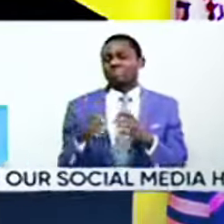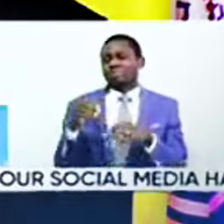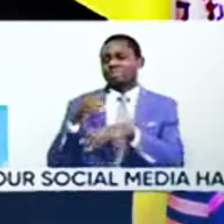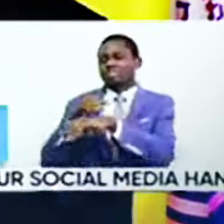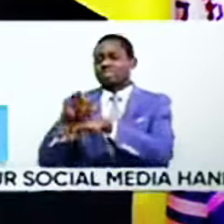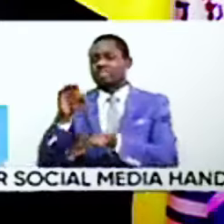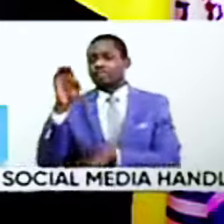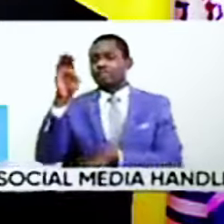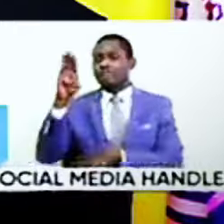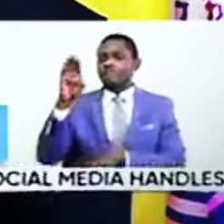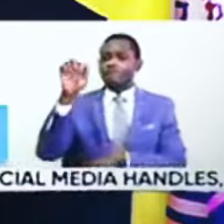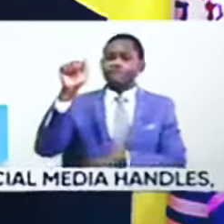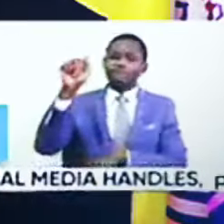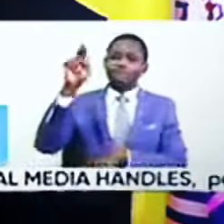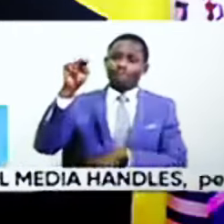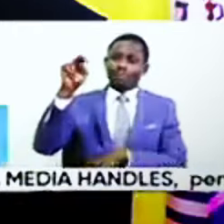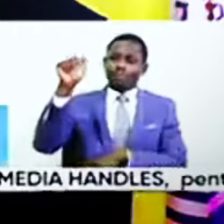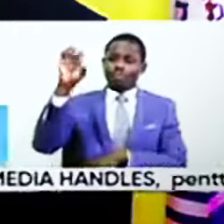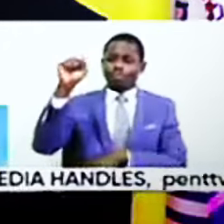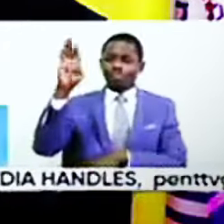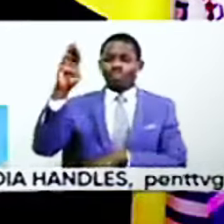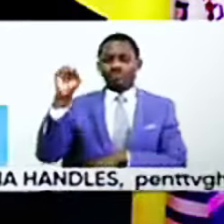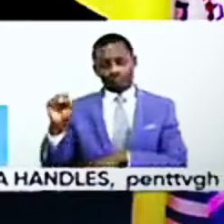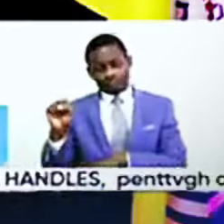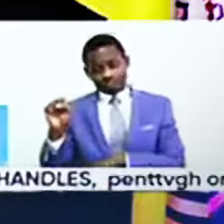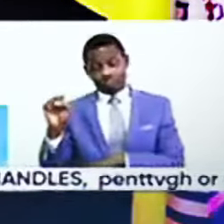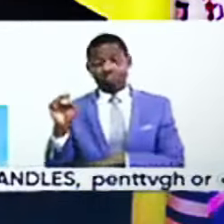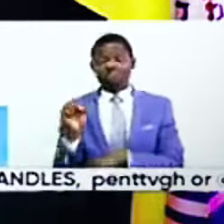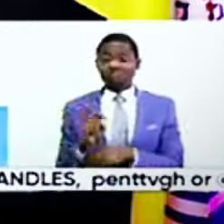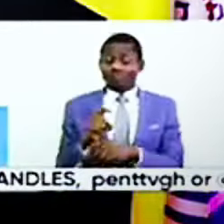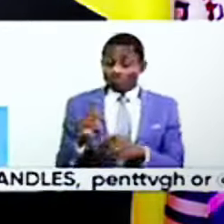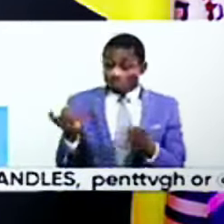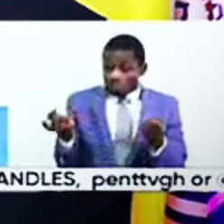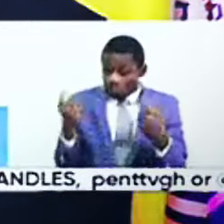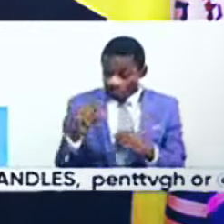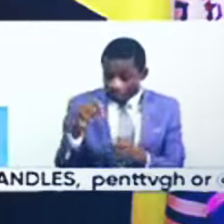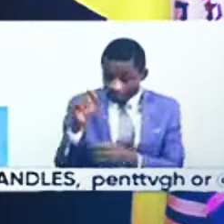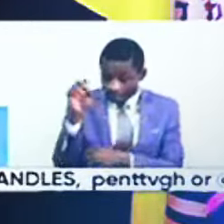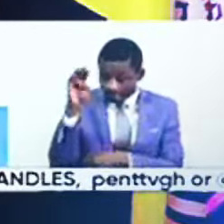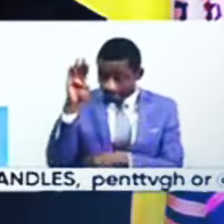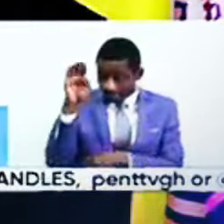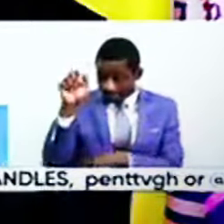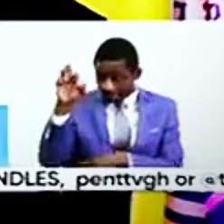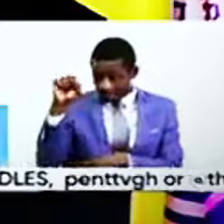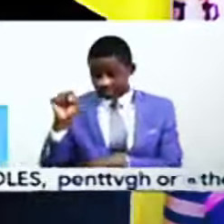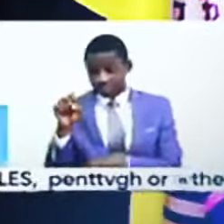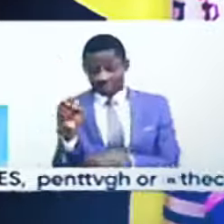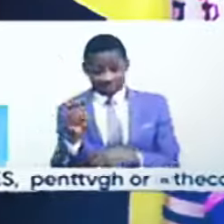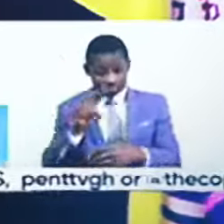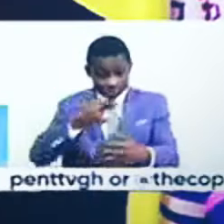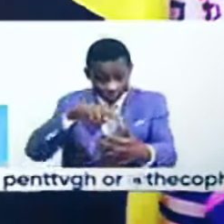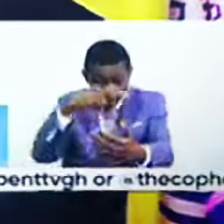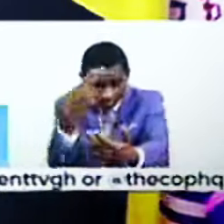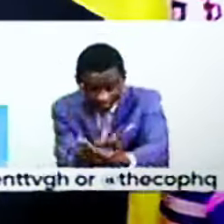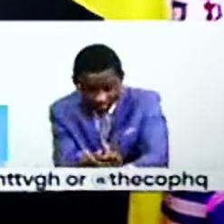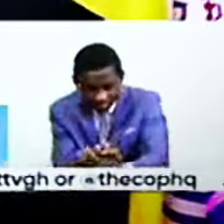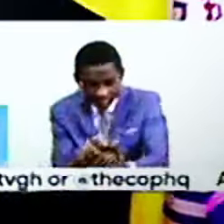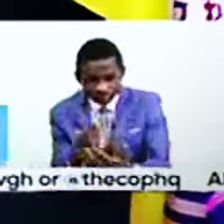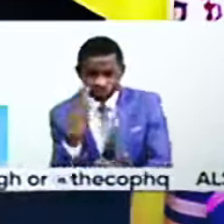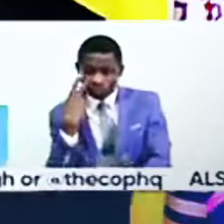Antioch. When he arrived, the scripture says, he saw the evidence of the grace of God.